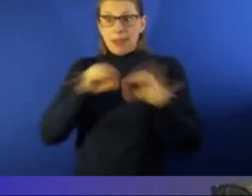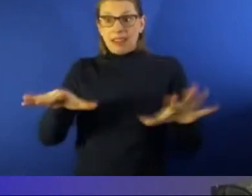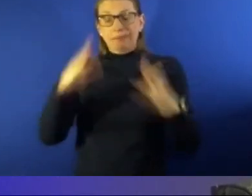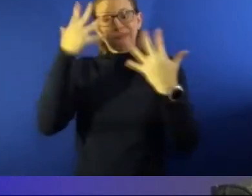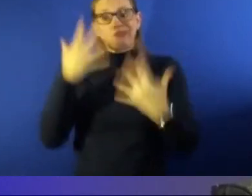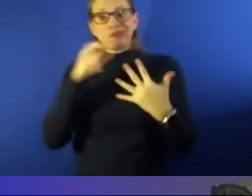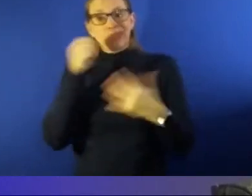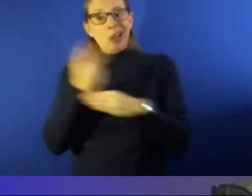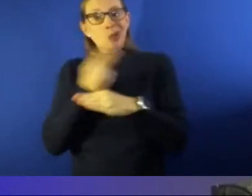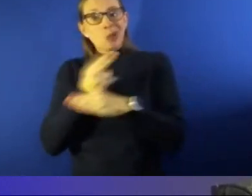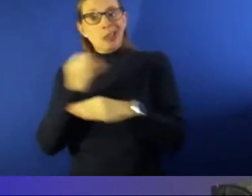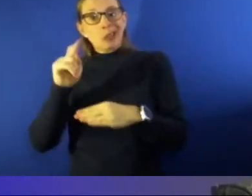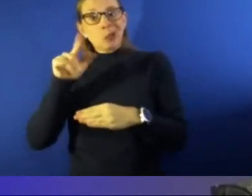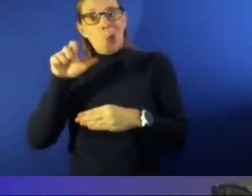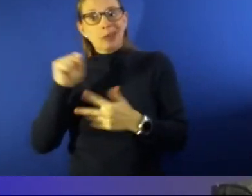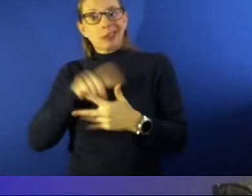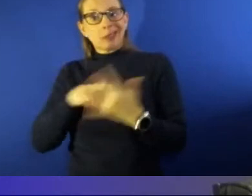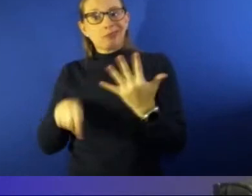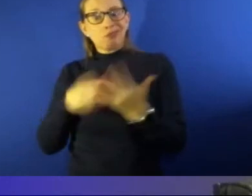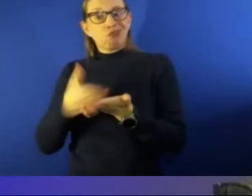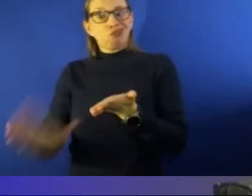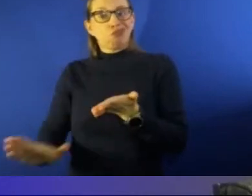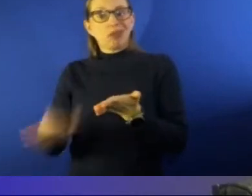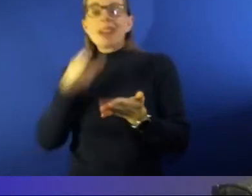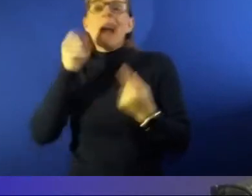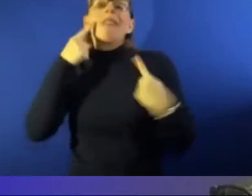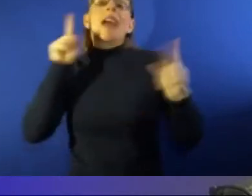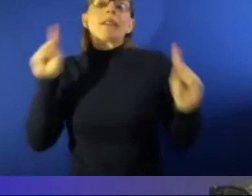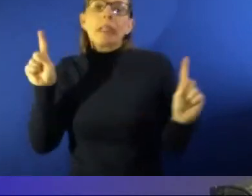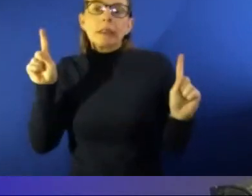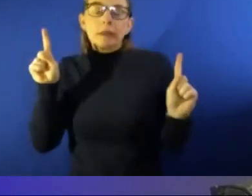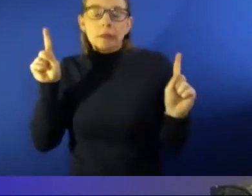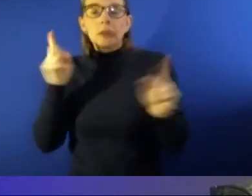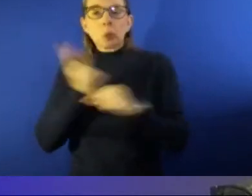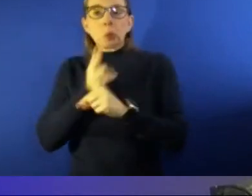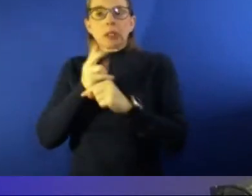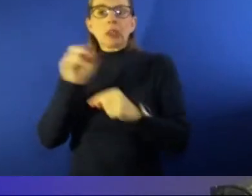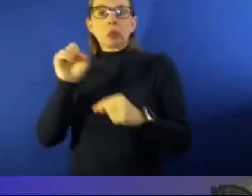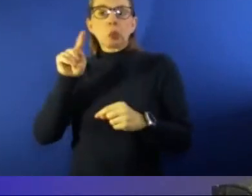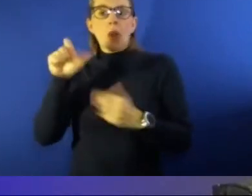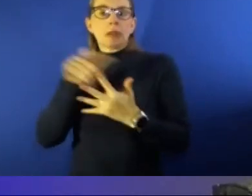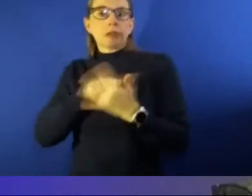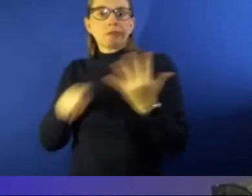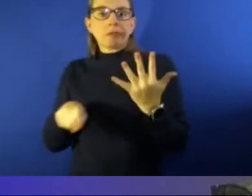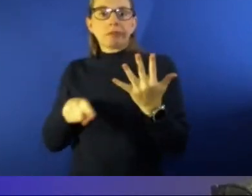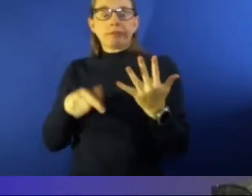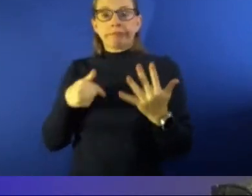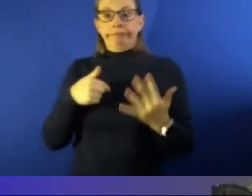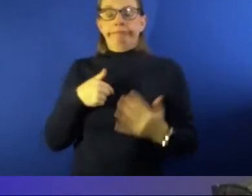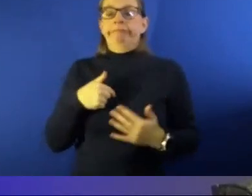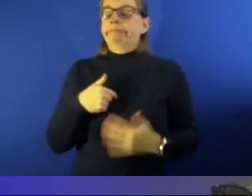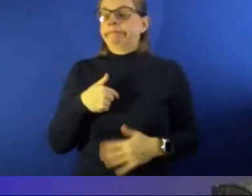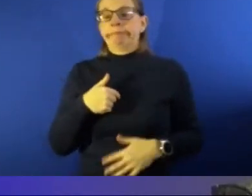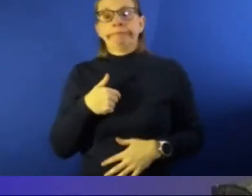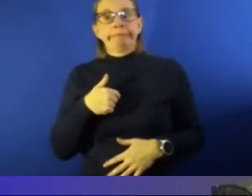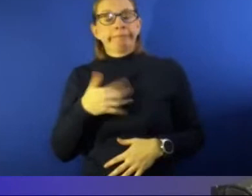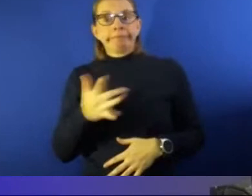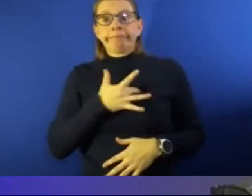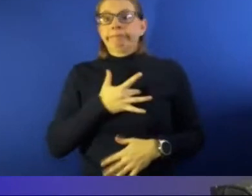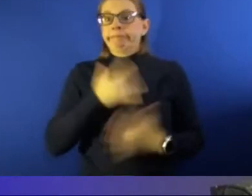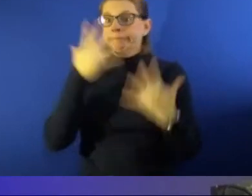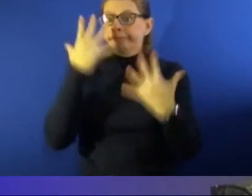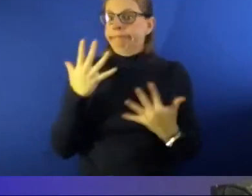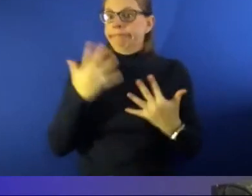as a society, not effectively anyway. And so I agree. It has been one of the biggest disappointments of this pandemic, honestly, is to have